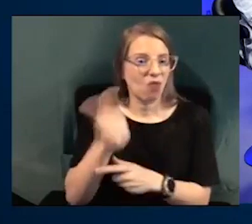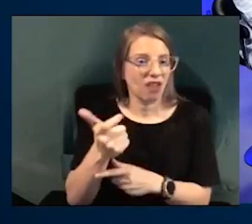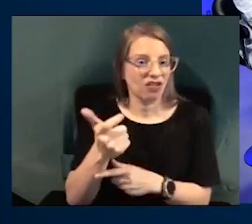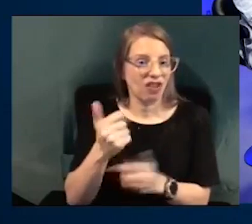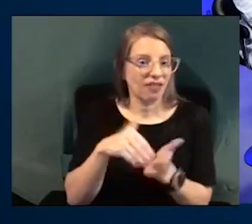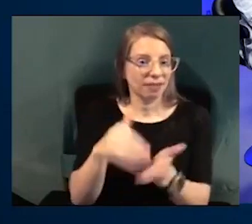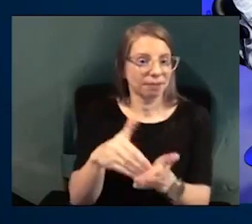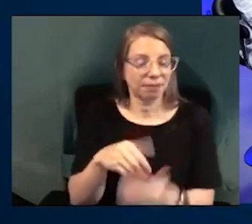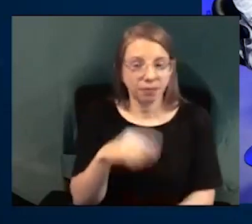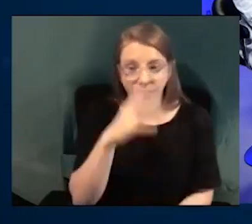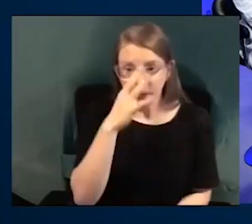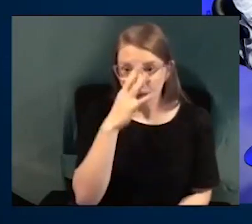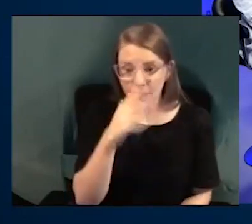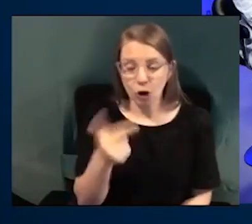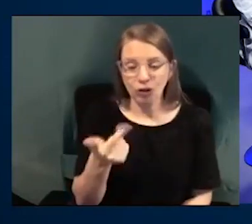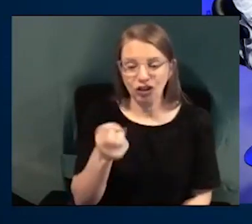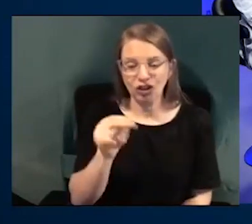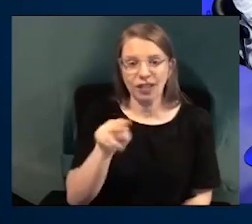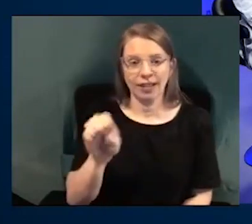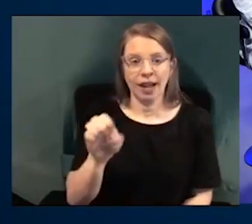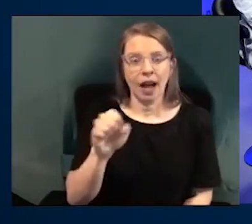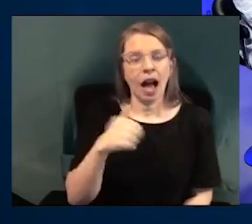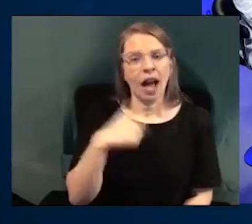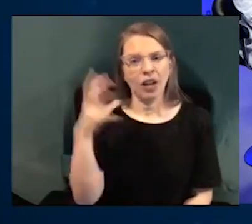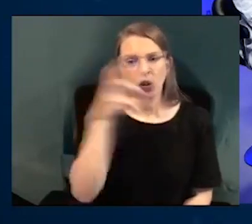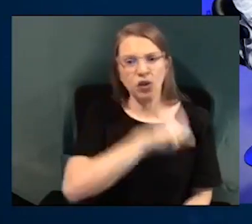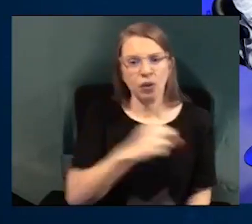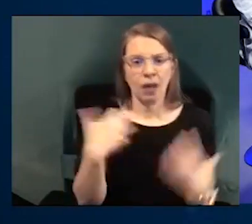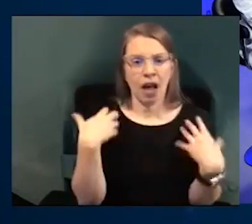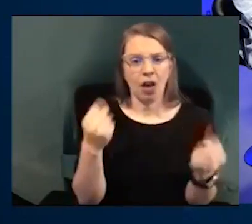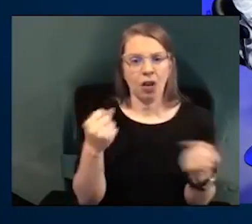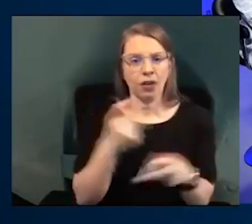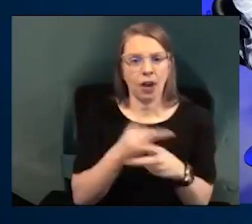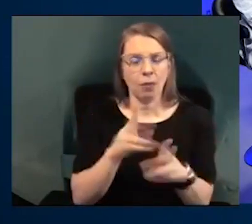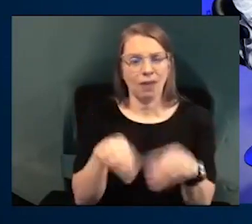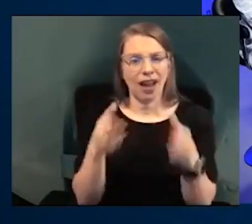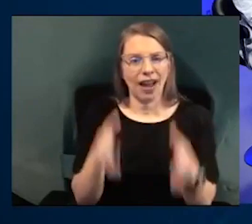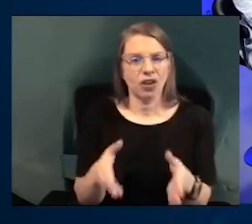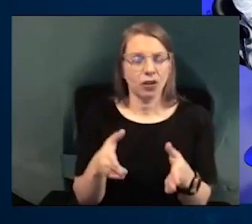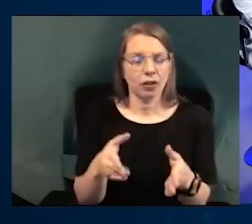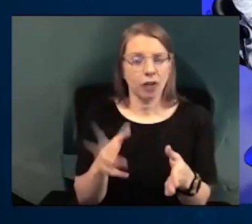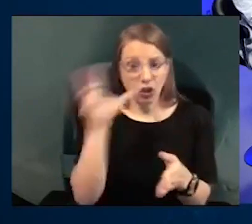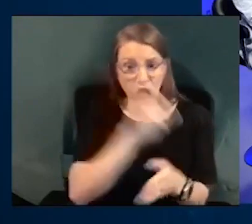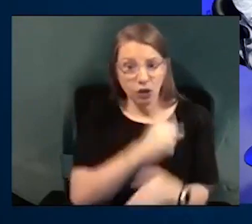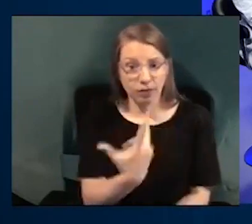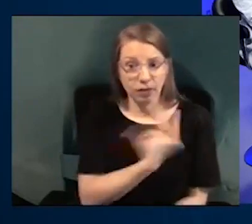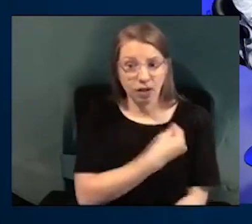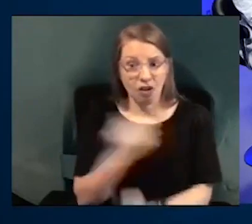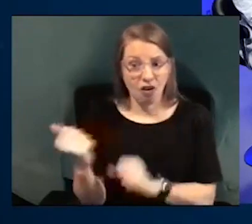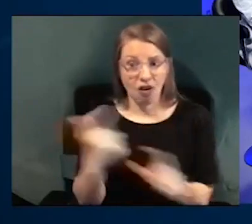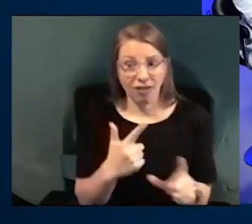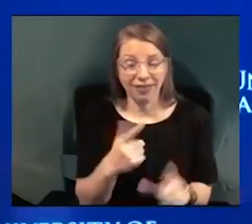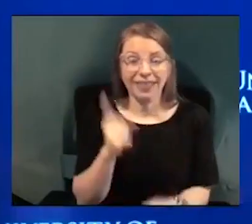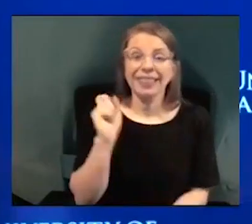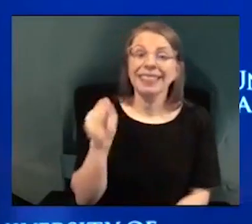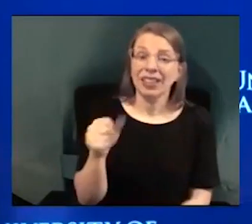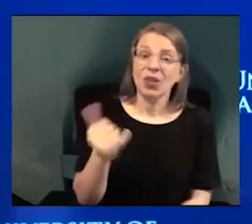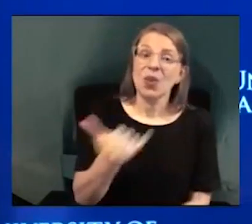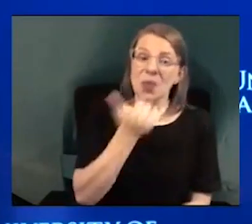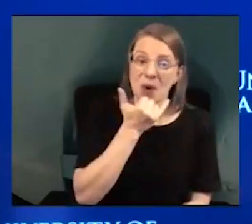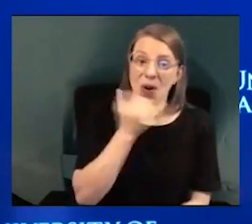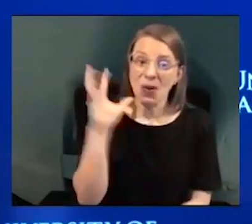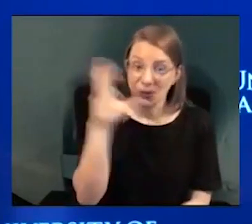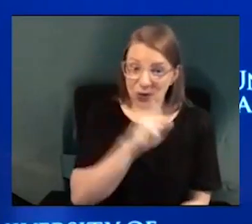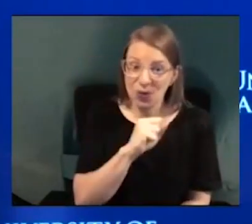assumed that healthcare providers were all vaccinated. I guess I'm wrong to assume that? Yes, you're wrong to assume that. Yeah. And that's why some